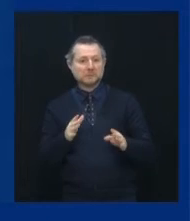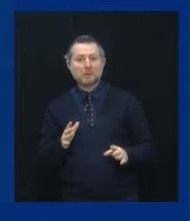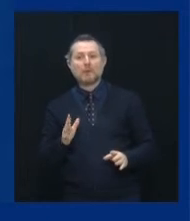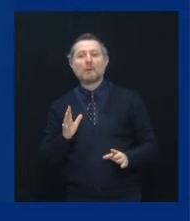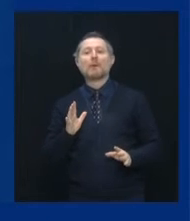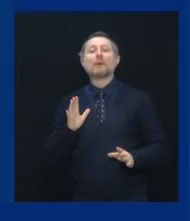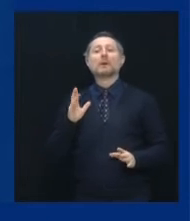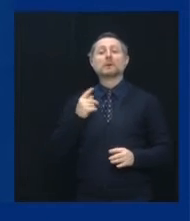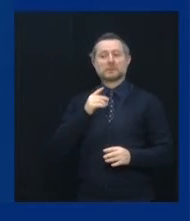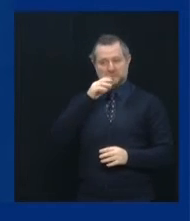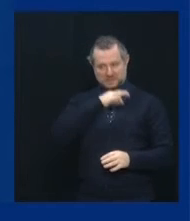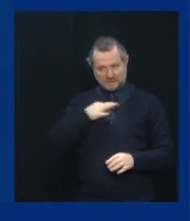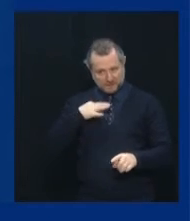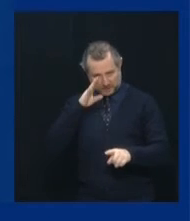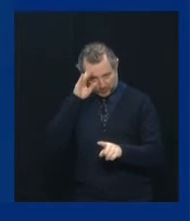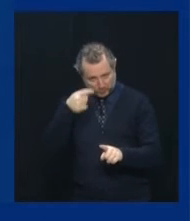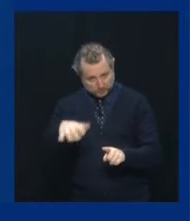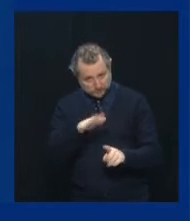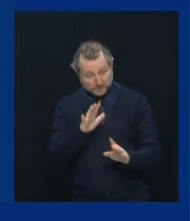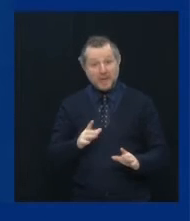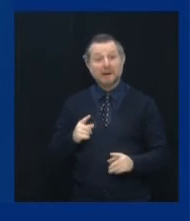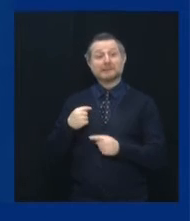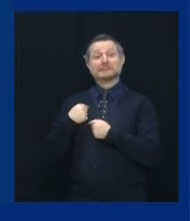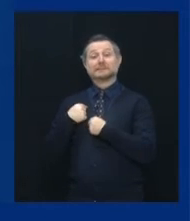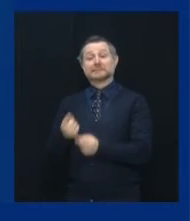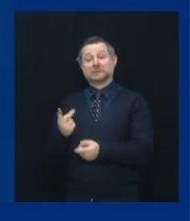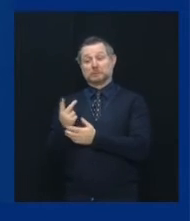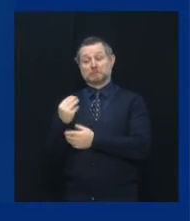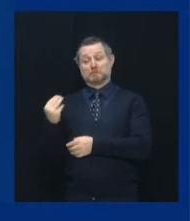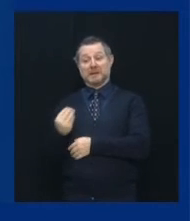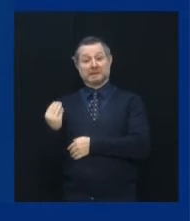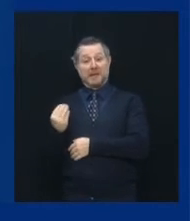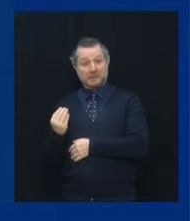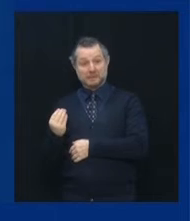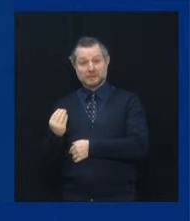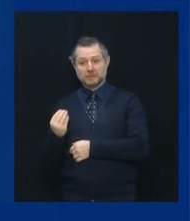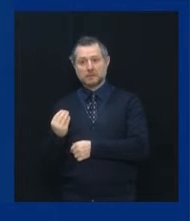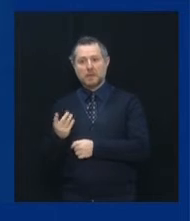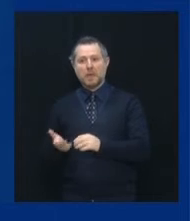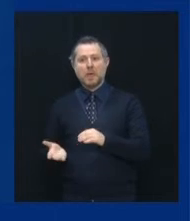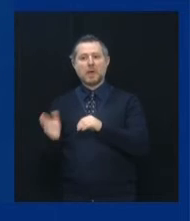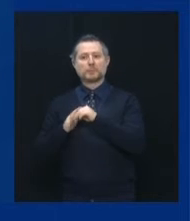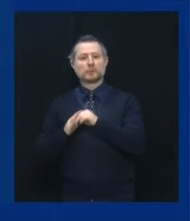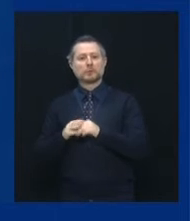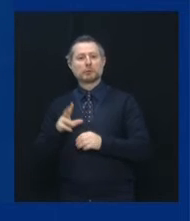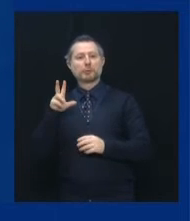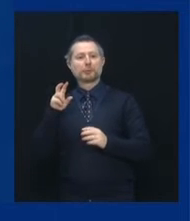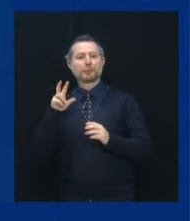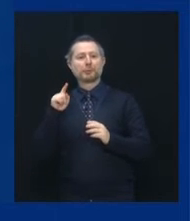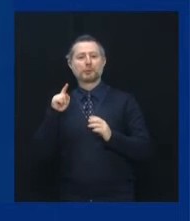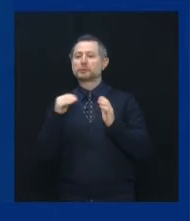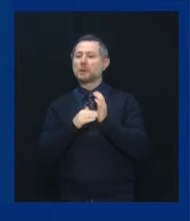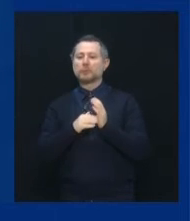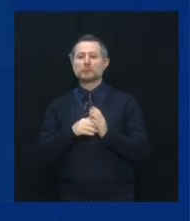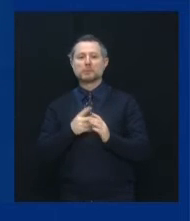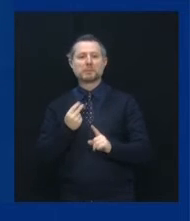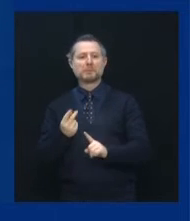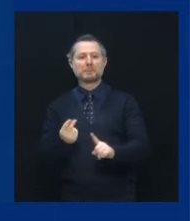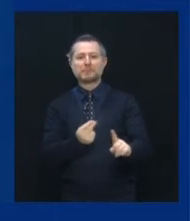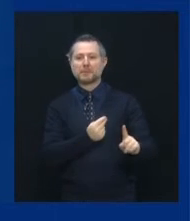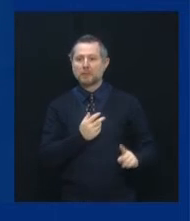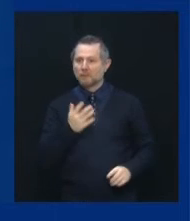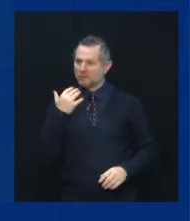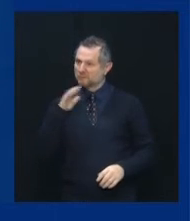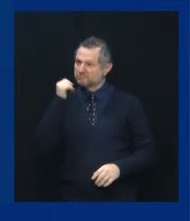Since Monday, they've been doing 30,000 per day. So